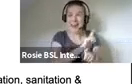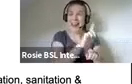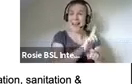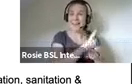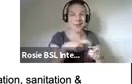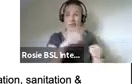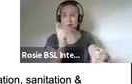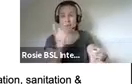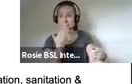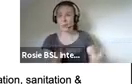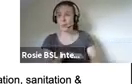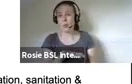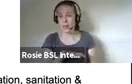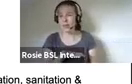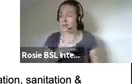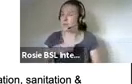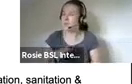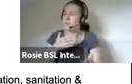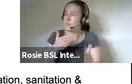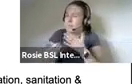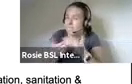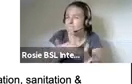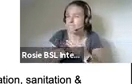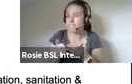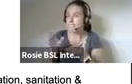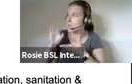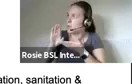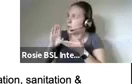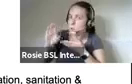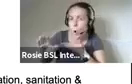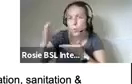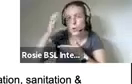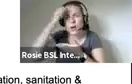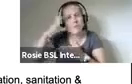the investment by donors and governments to reach that 44 million